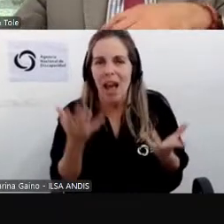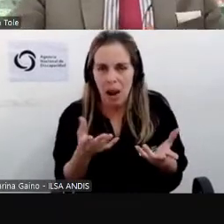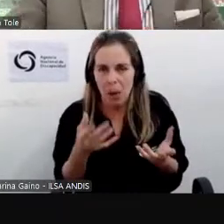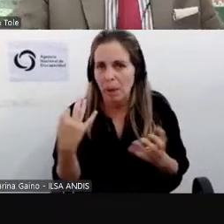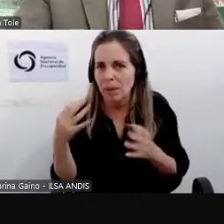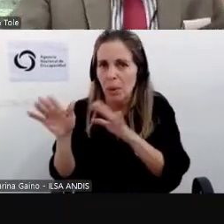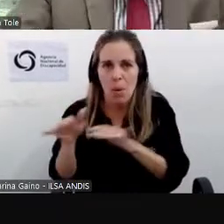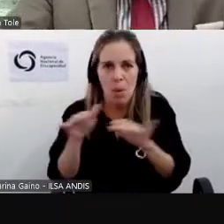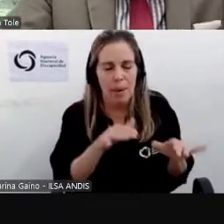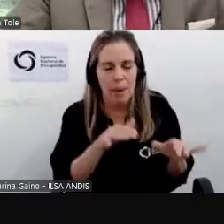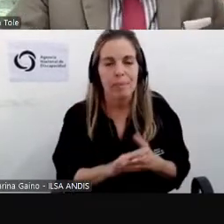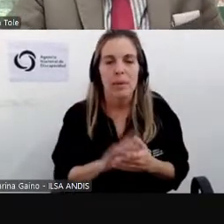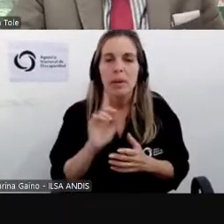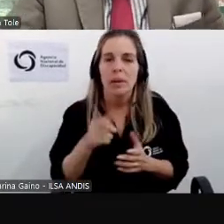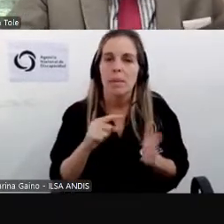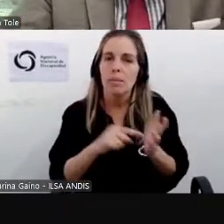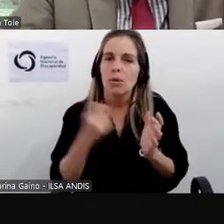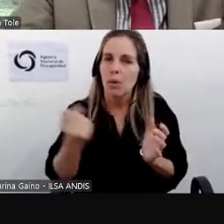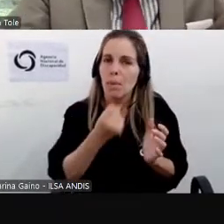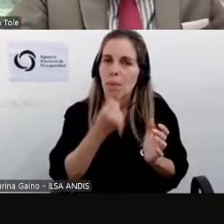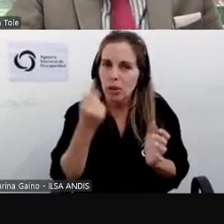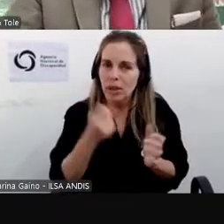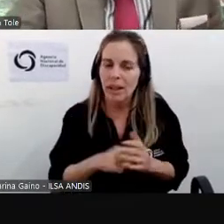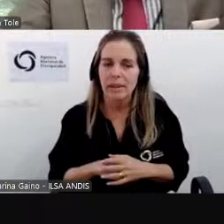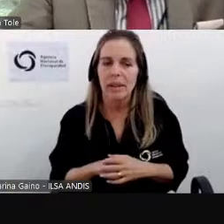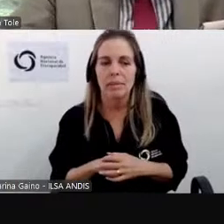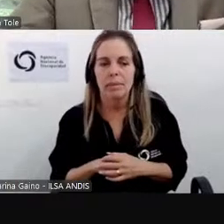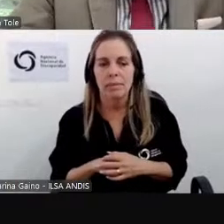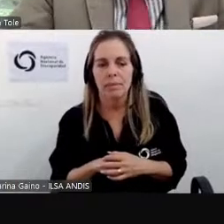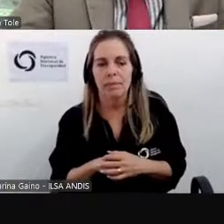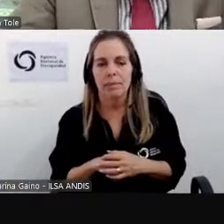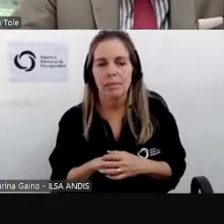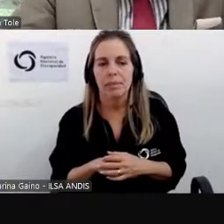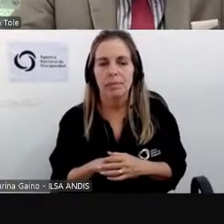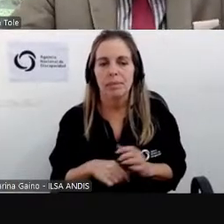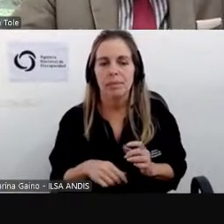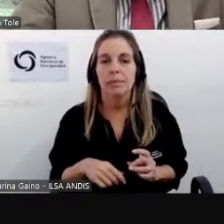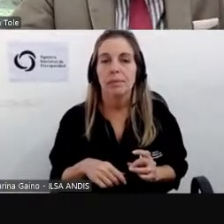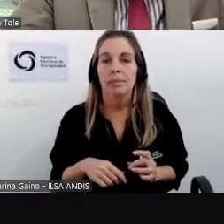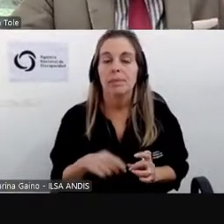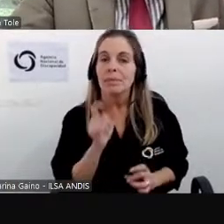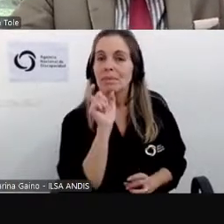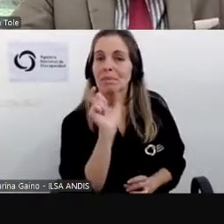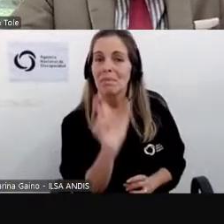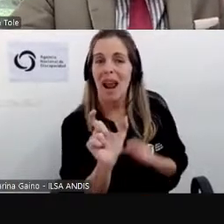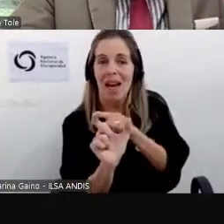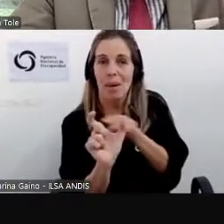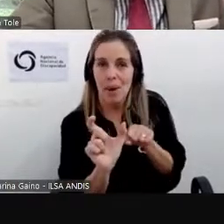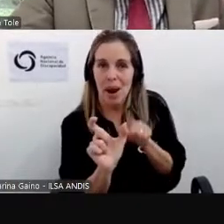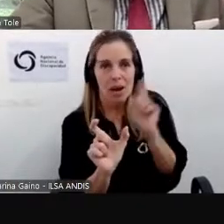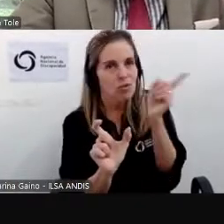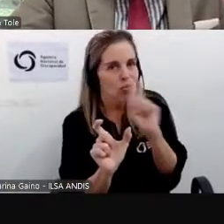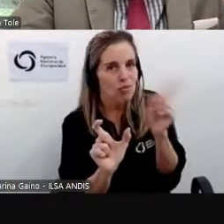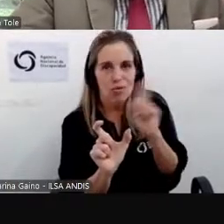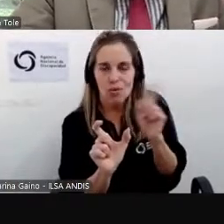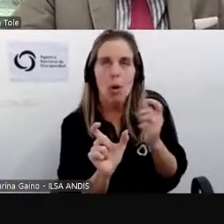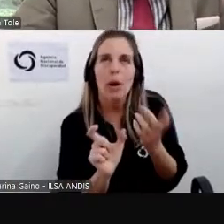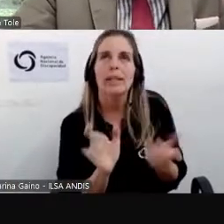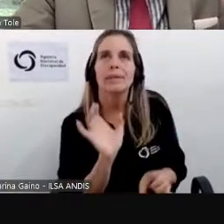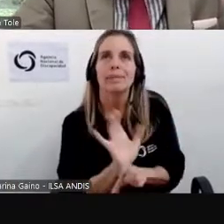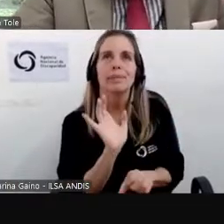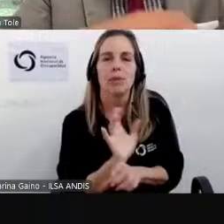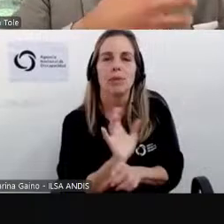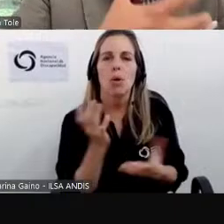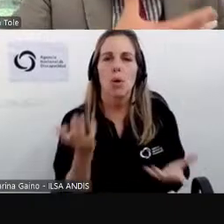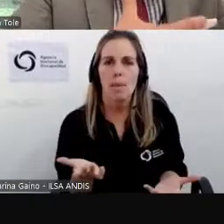that action might lead to an effect on human rights. Another important aspect is that